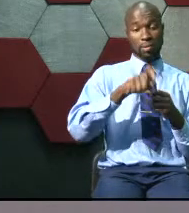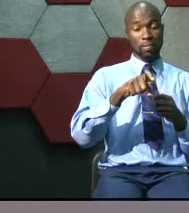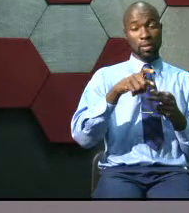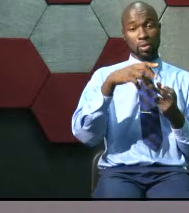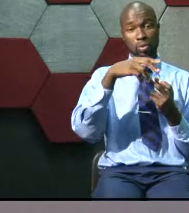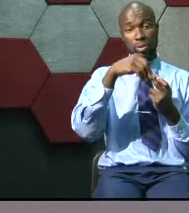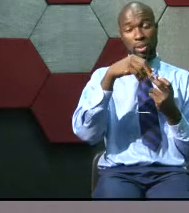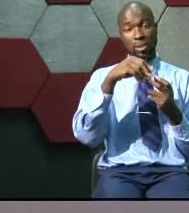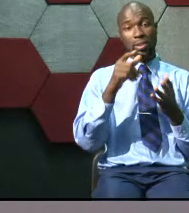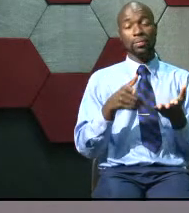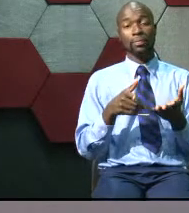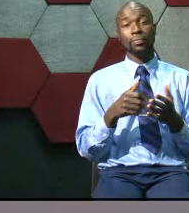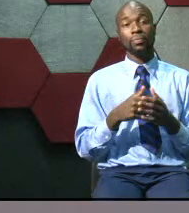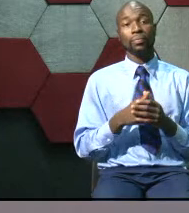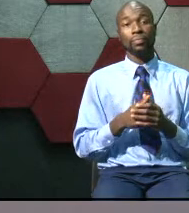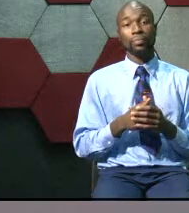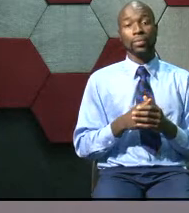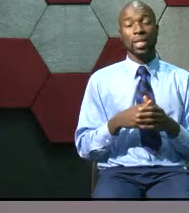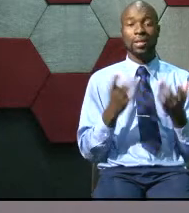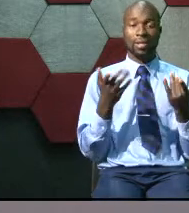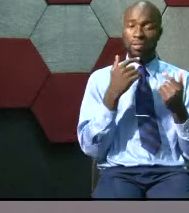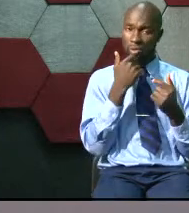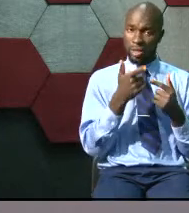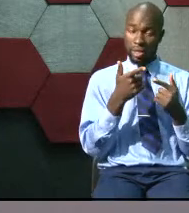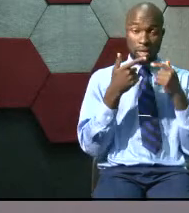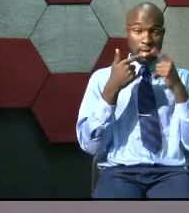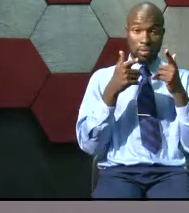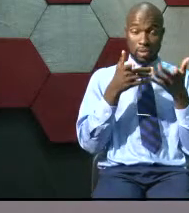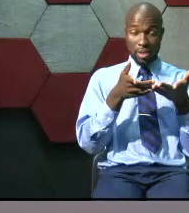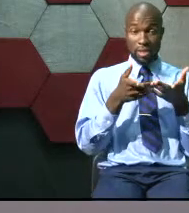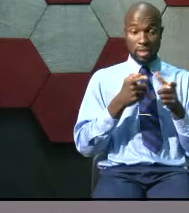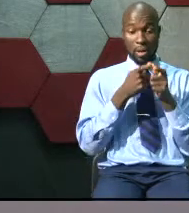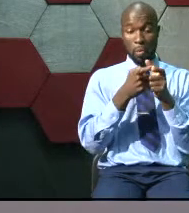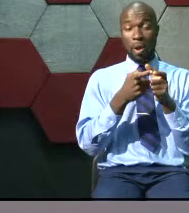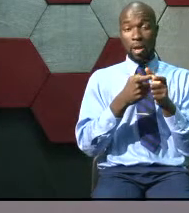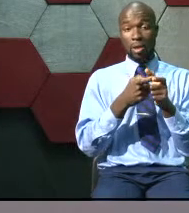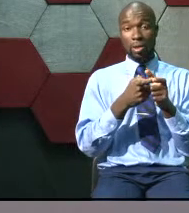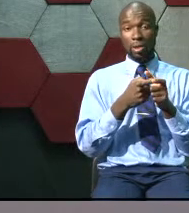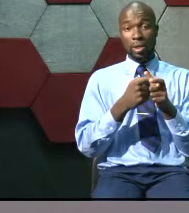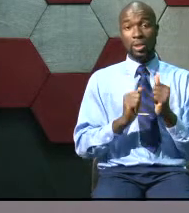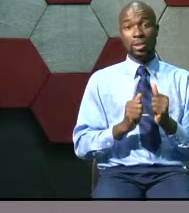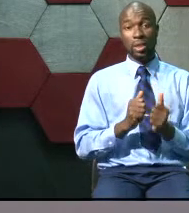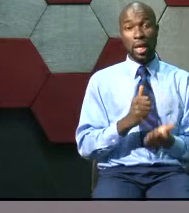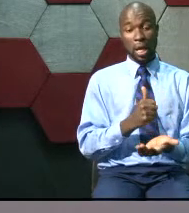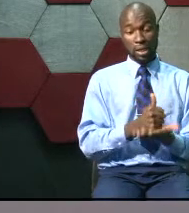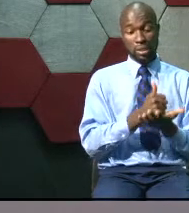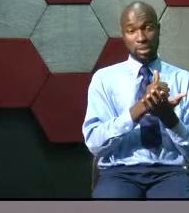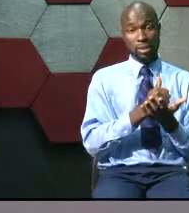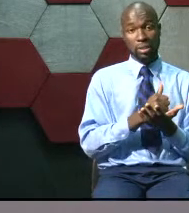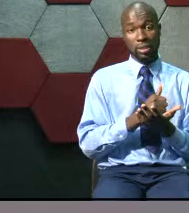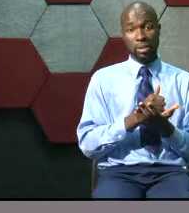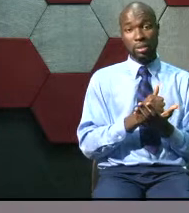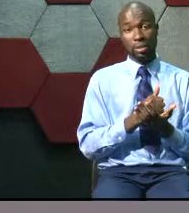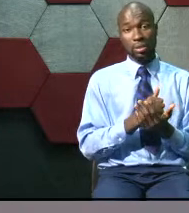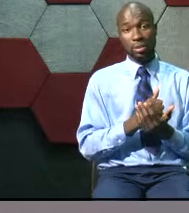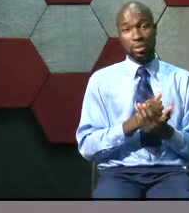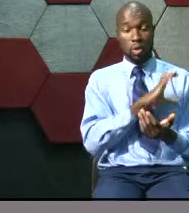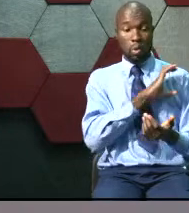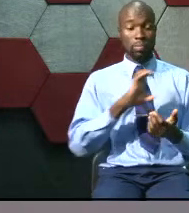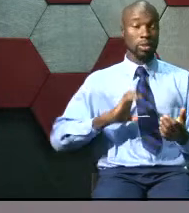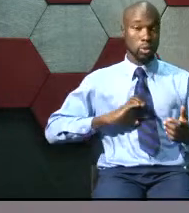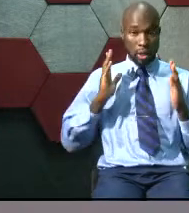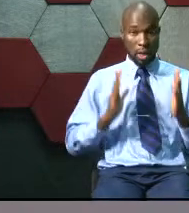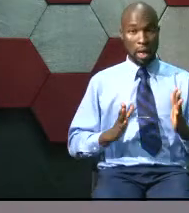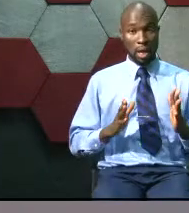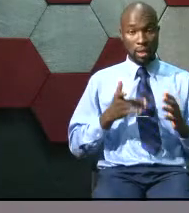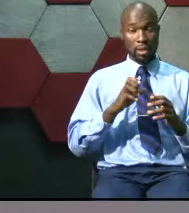access to STEM. And to announce the award is Assistant Commissioner at the Embu County Government, Ms. Jane